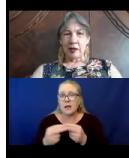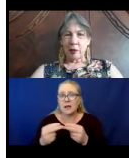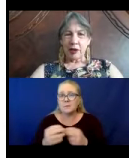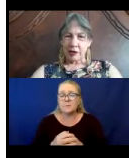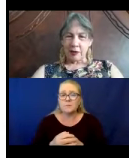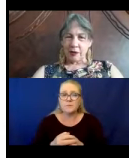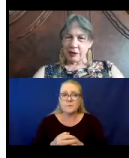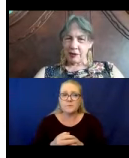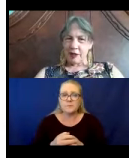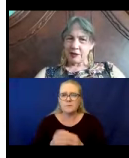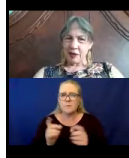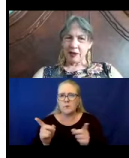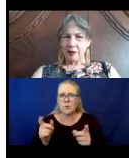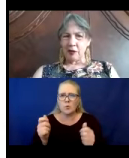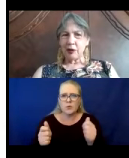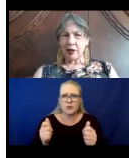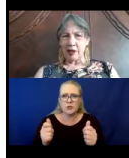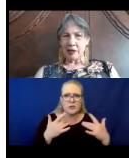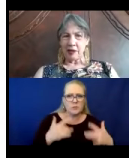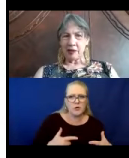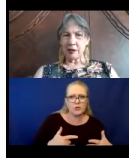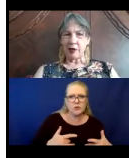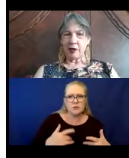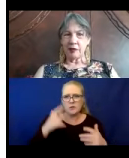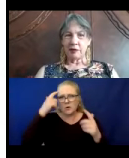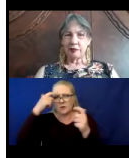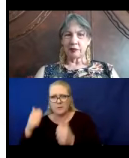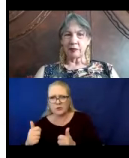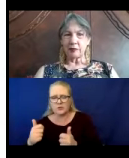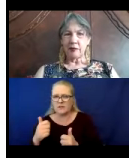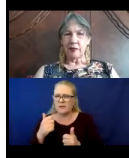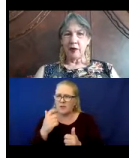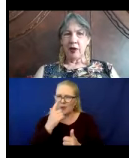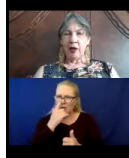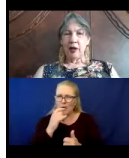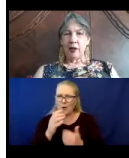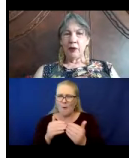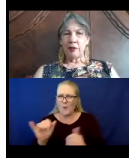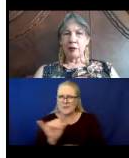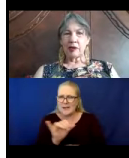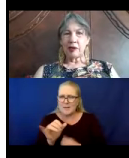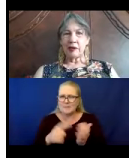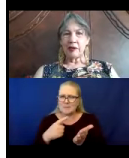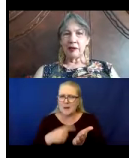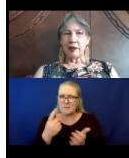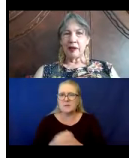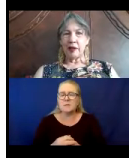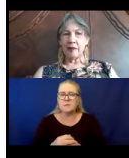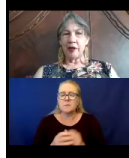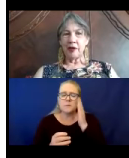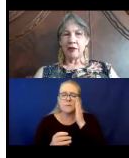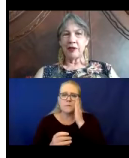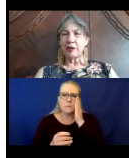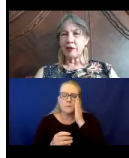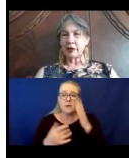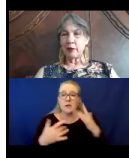Is it depression or is it dementia? They can look like each other sometimes. With depression,